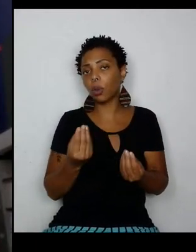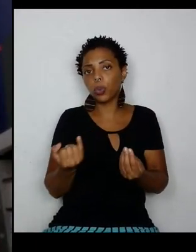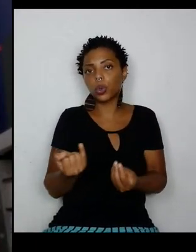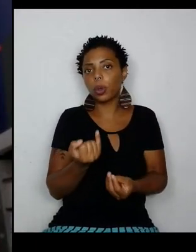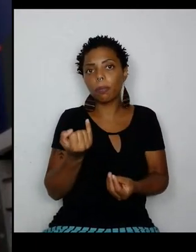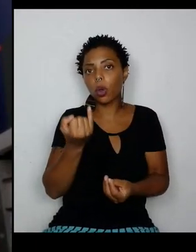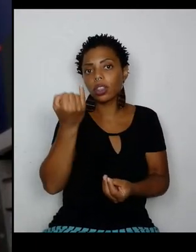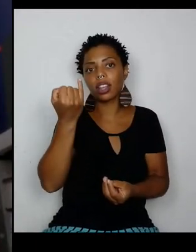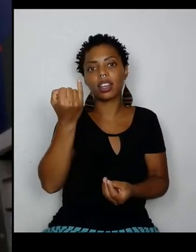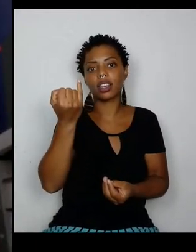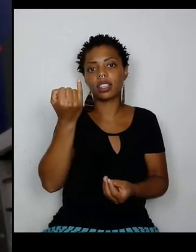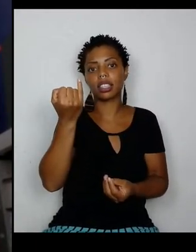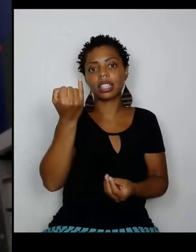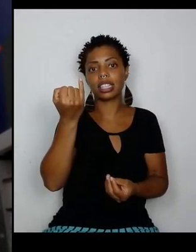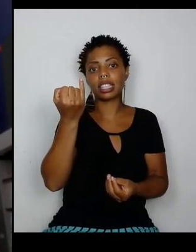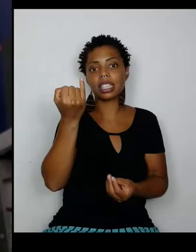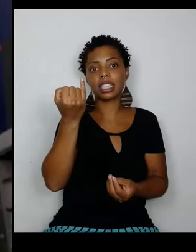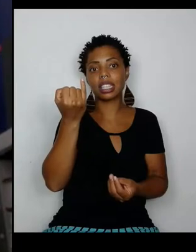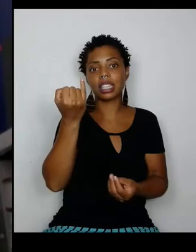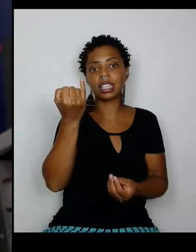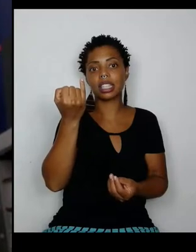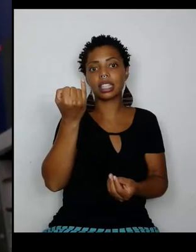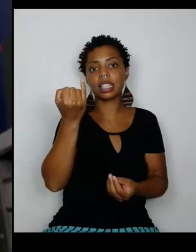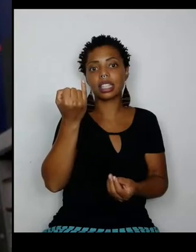absolutely fundamental